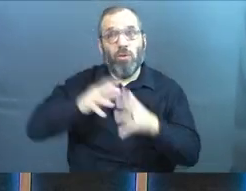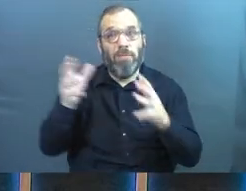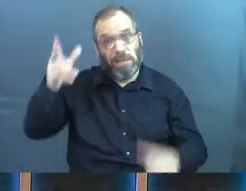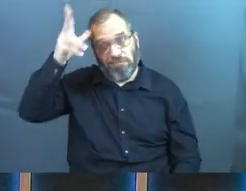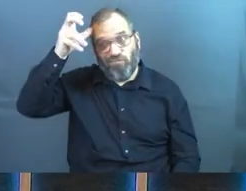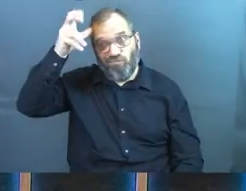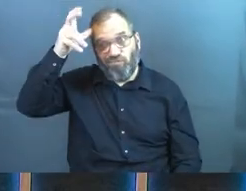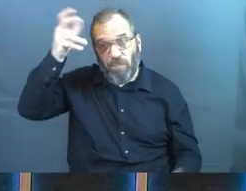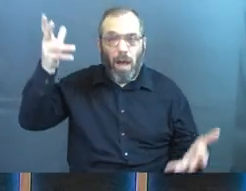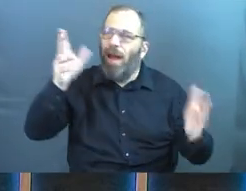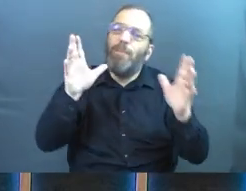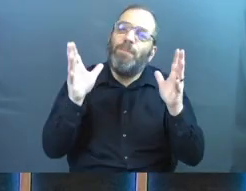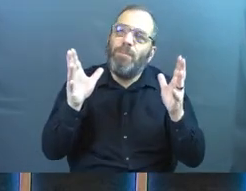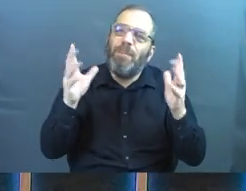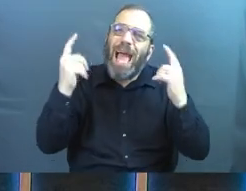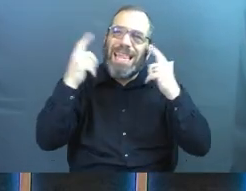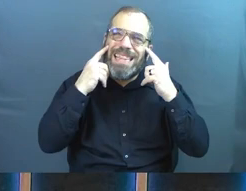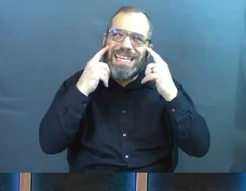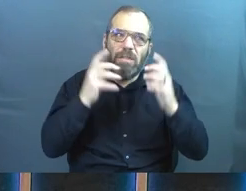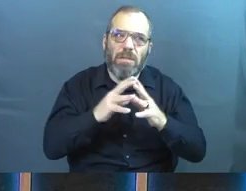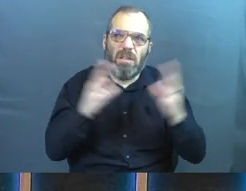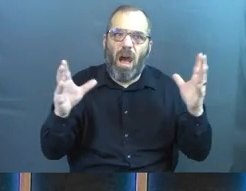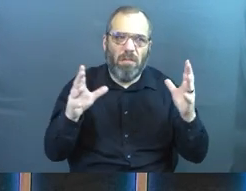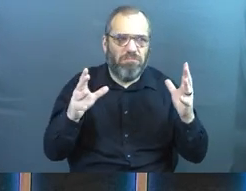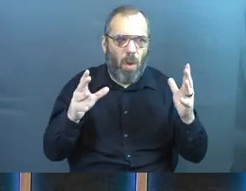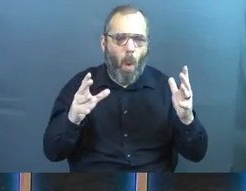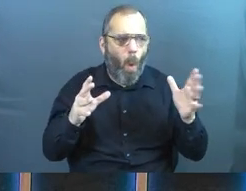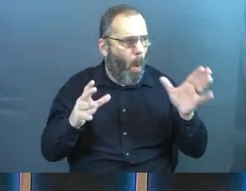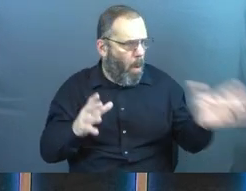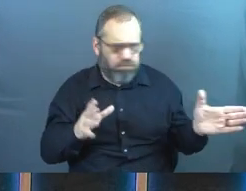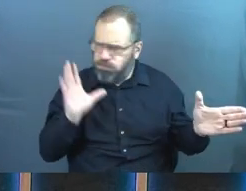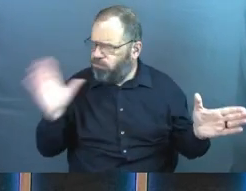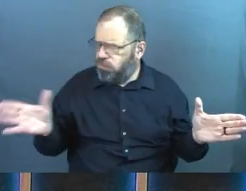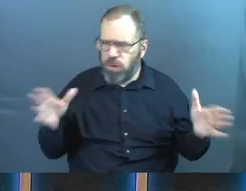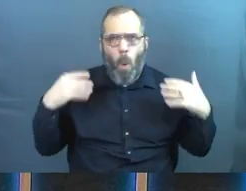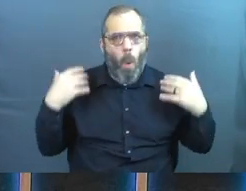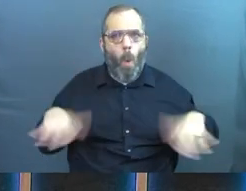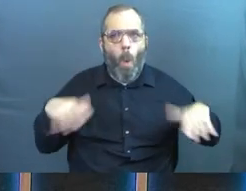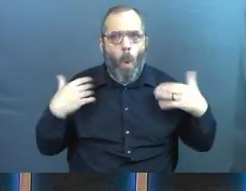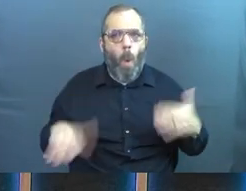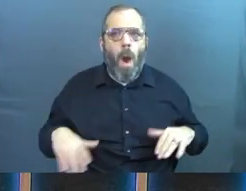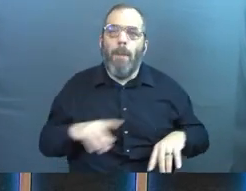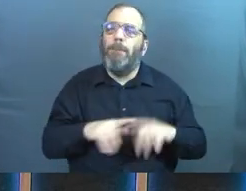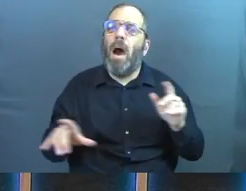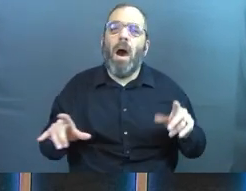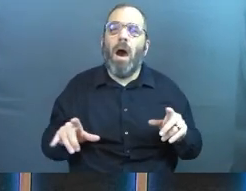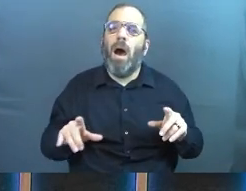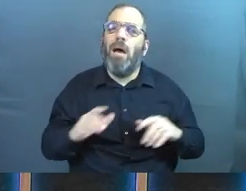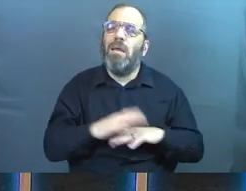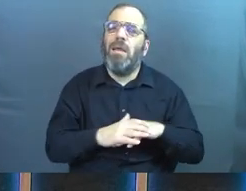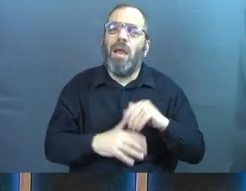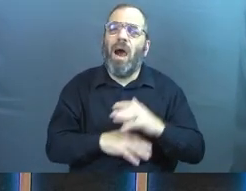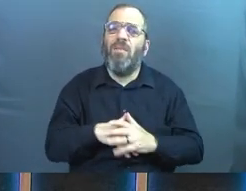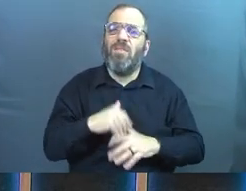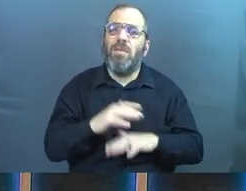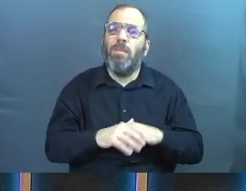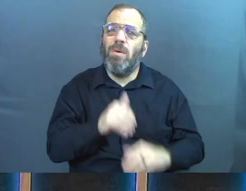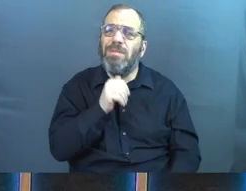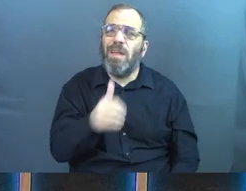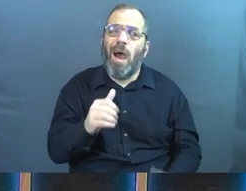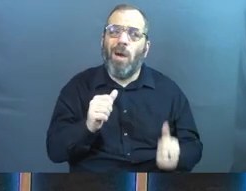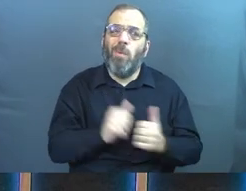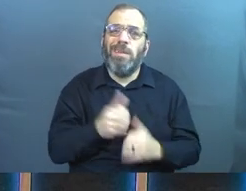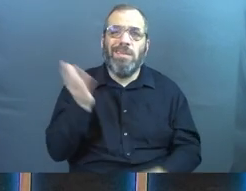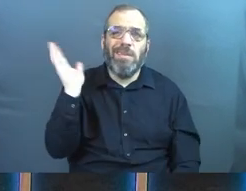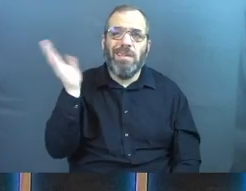much. I think there's two extremes out there, actually. But if you're not comfortable with this kind of